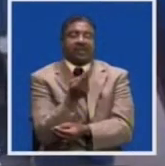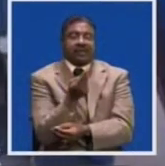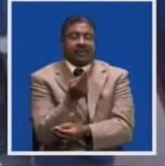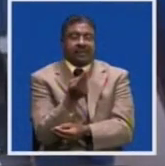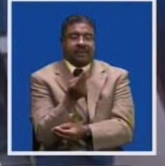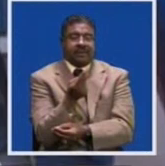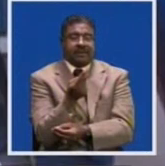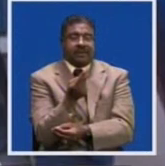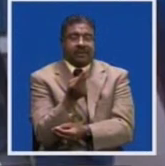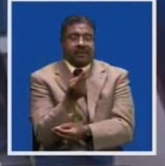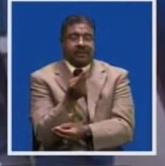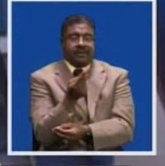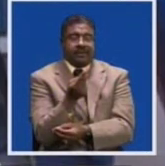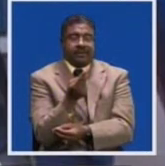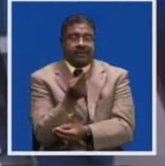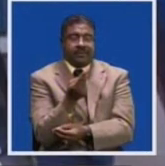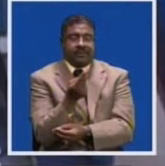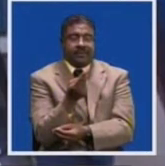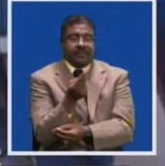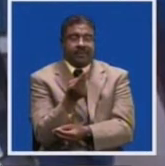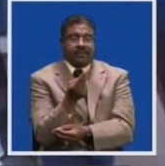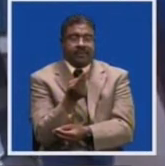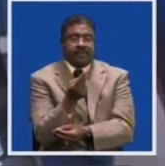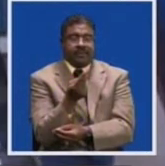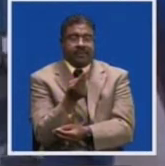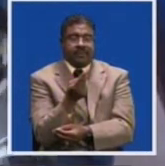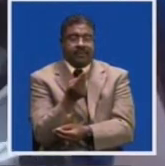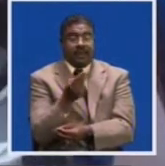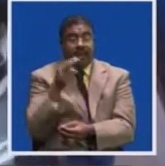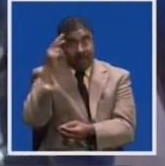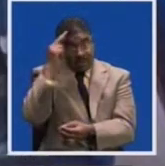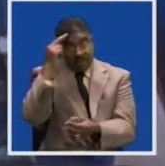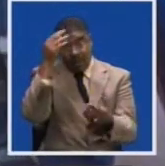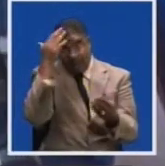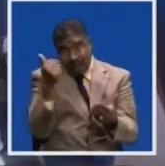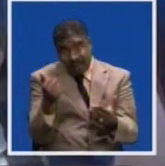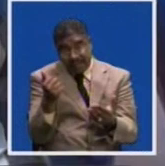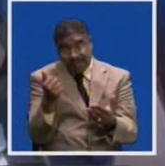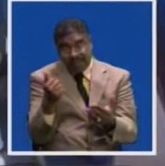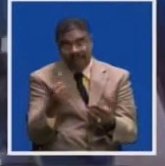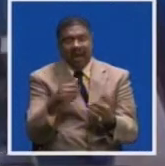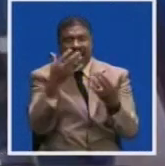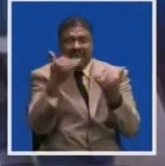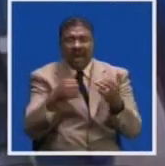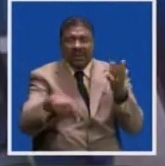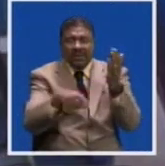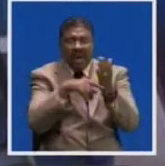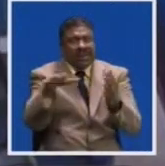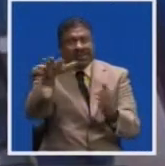petitioning and solidarity march to the president. The reason being that the city is not